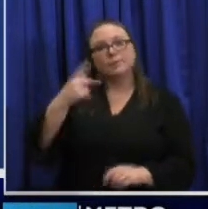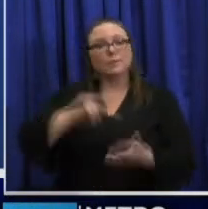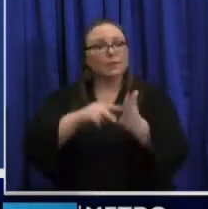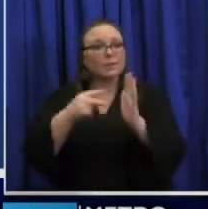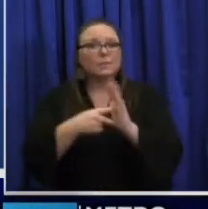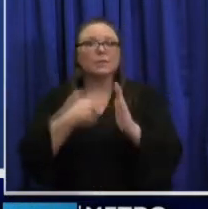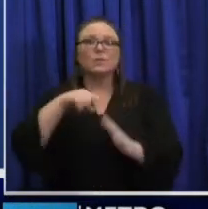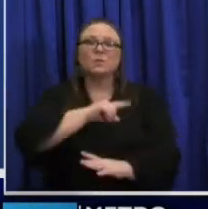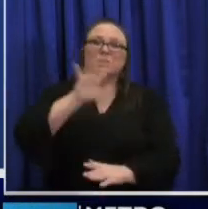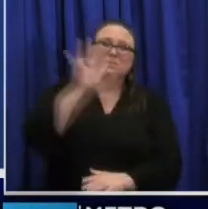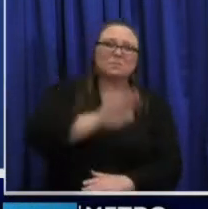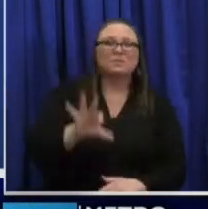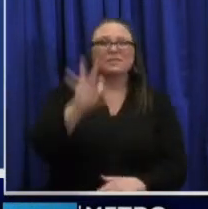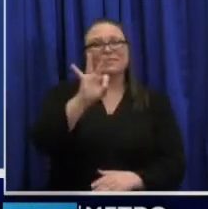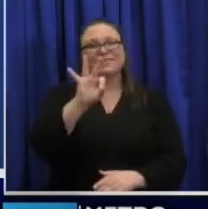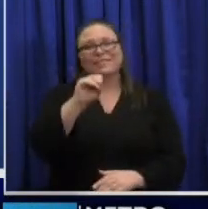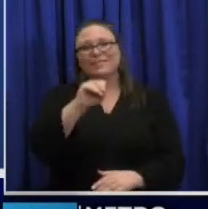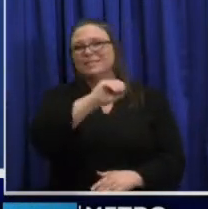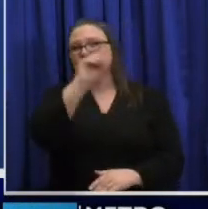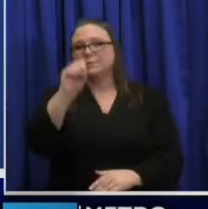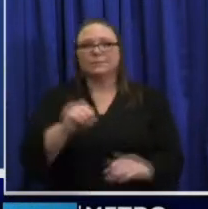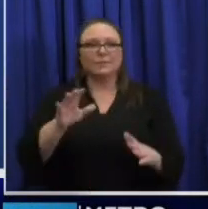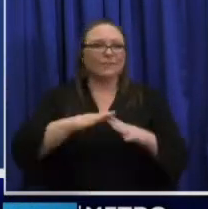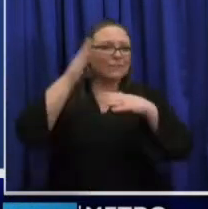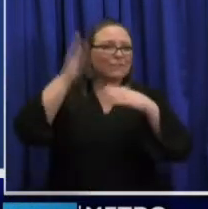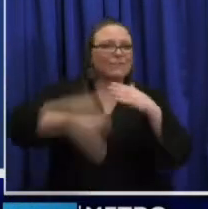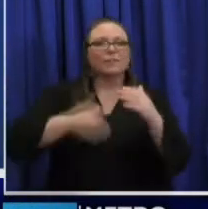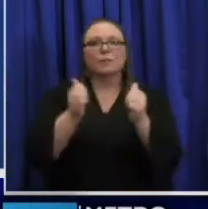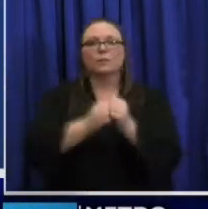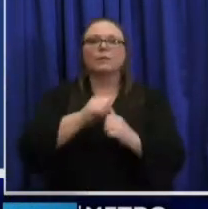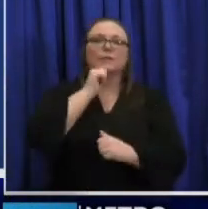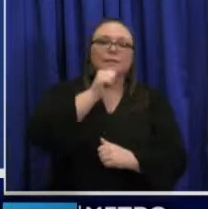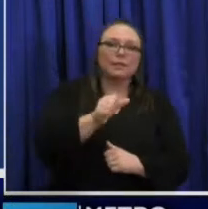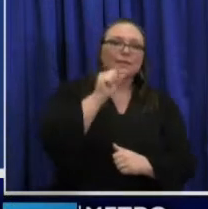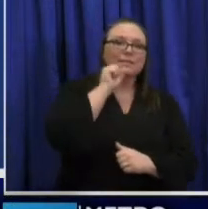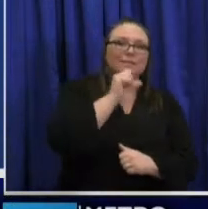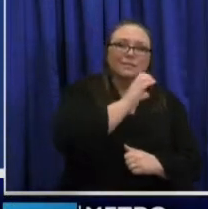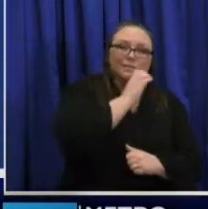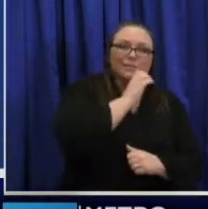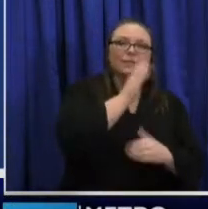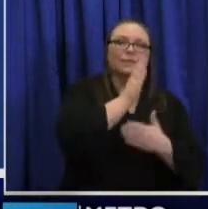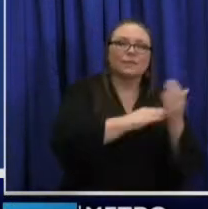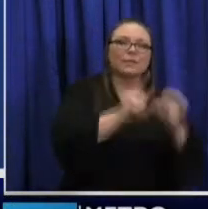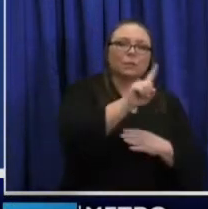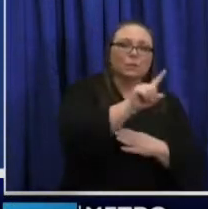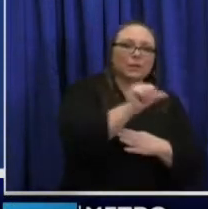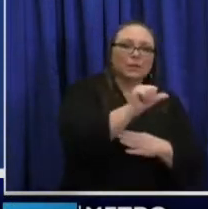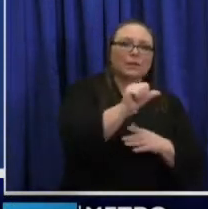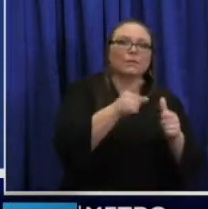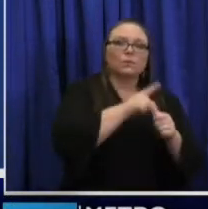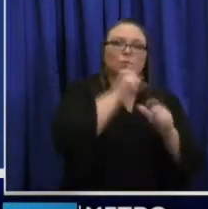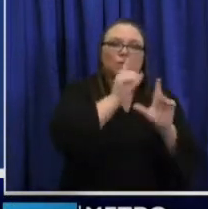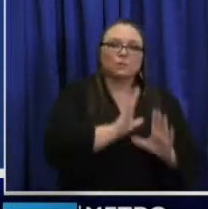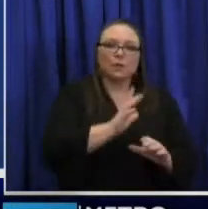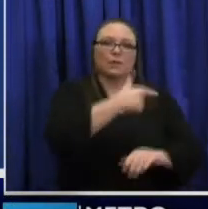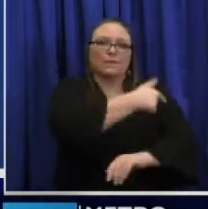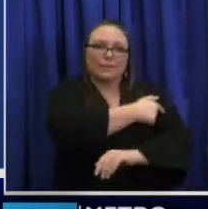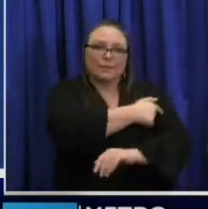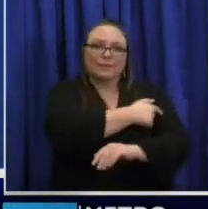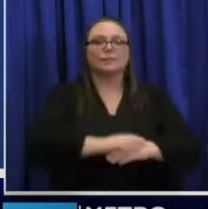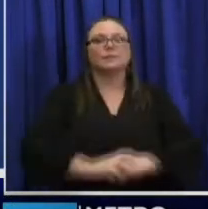than 90% complete with our non-senior Phase 1A first responder